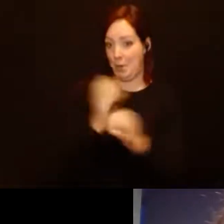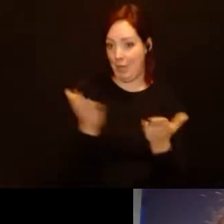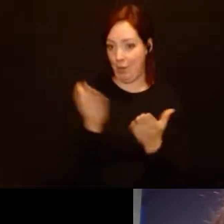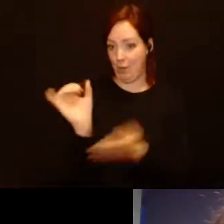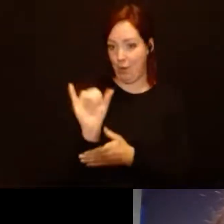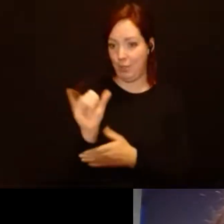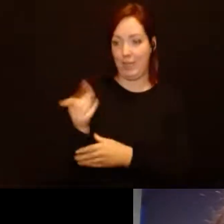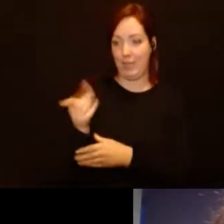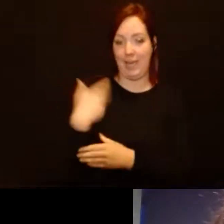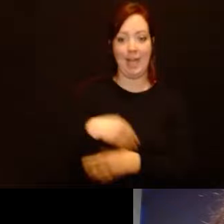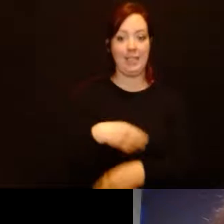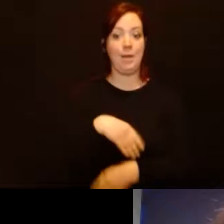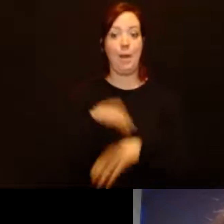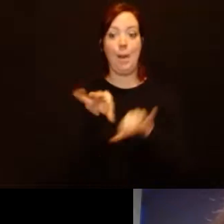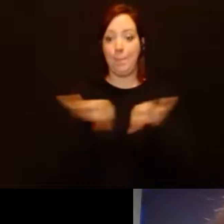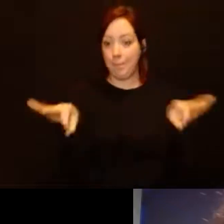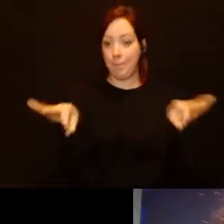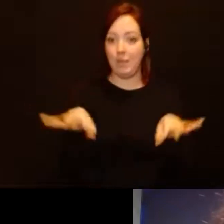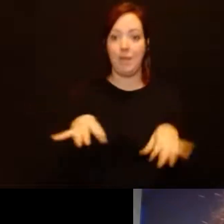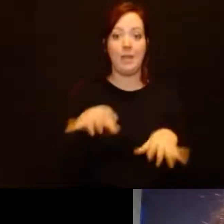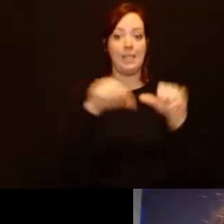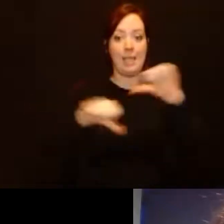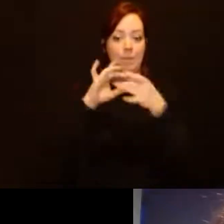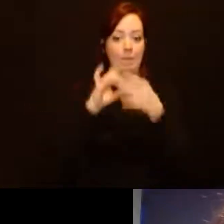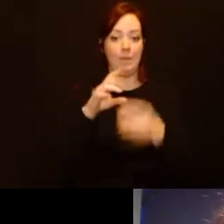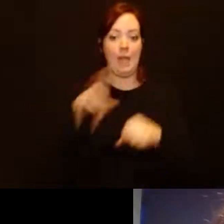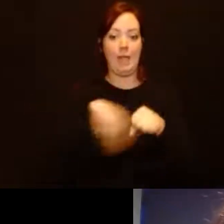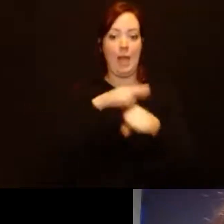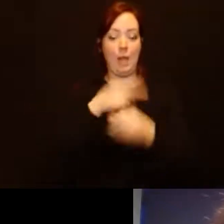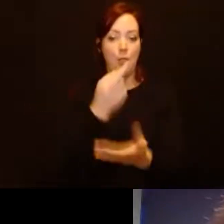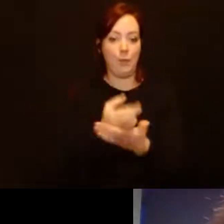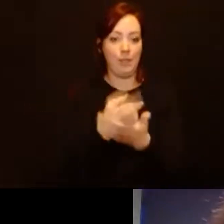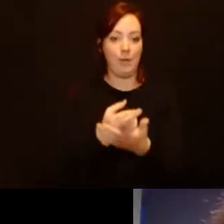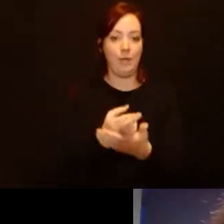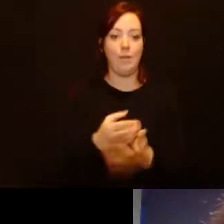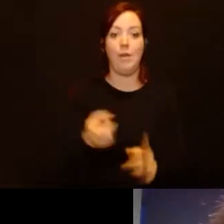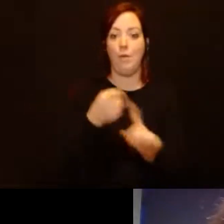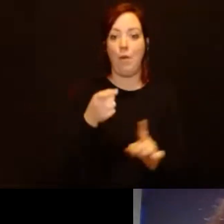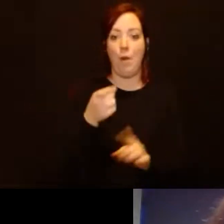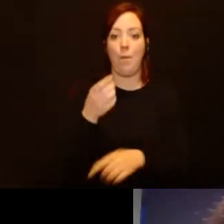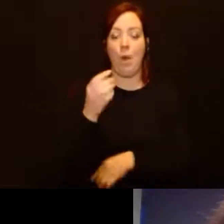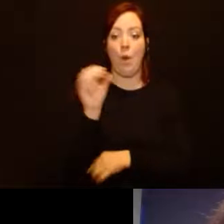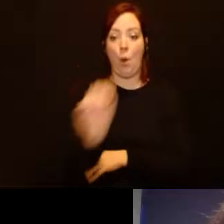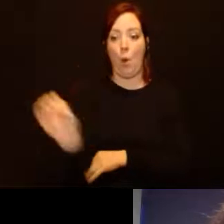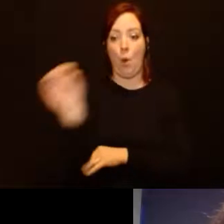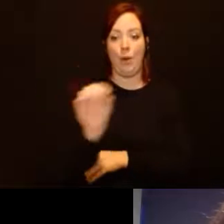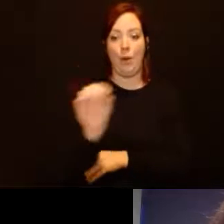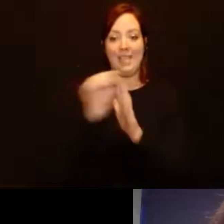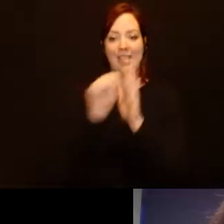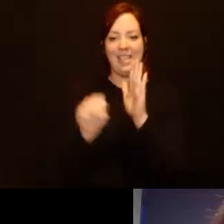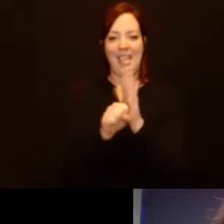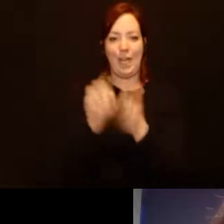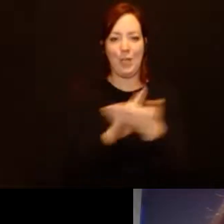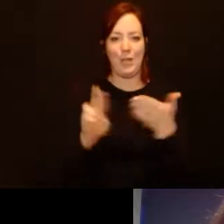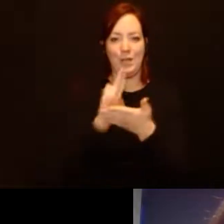in Natural Resources with distinction from Oregon State University. It's my pleasure to welcome and